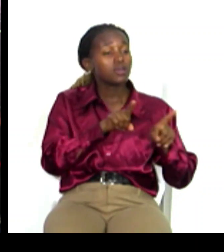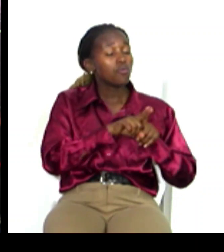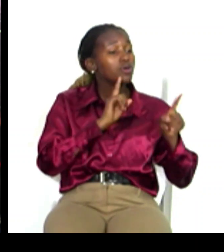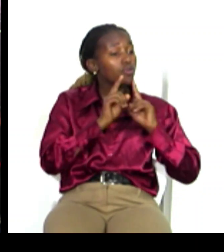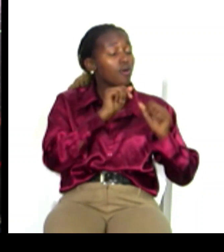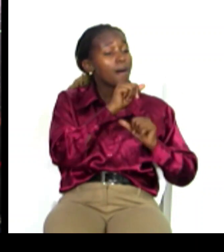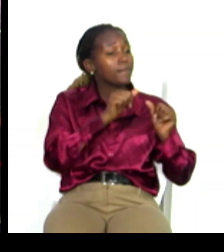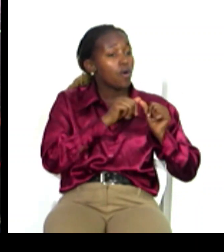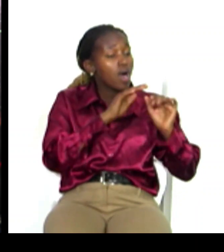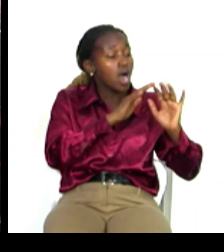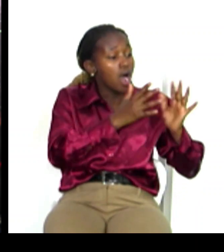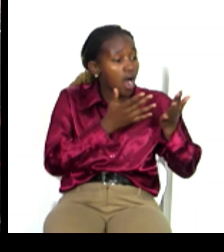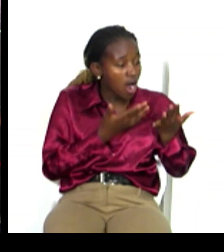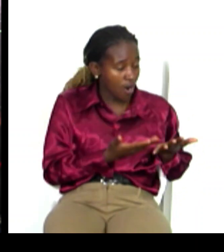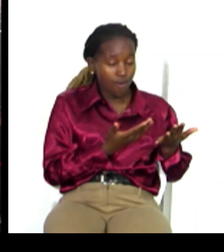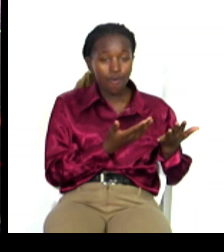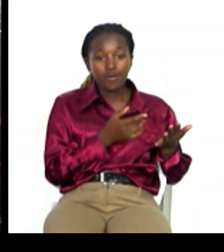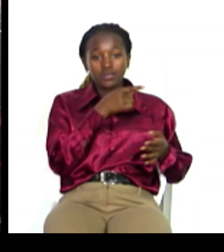Yeah.